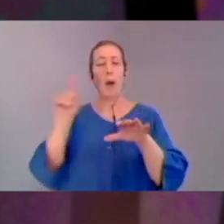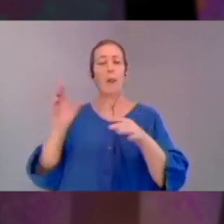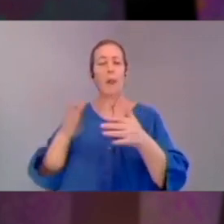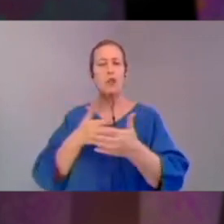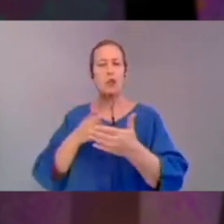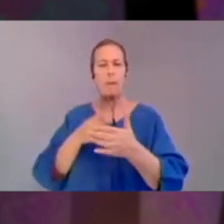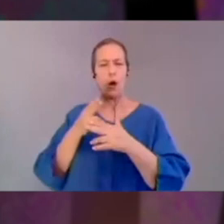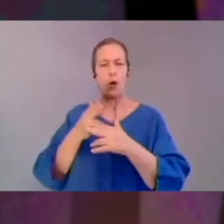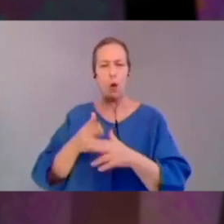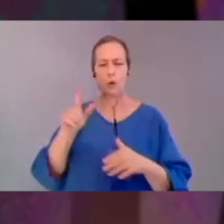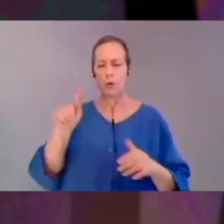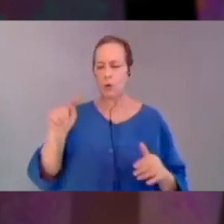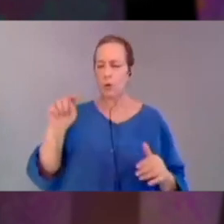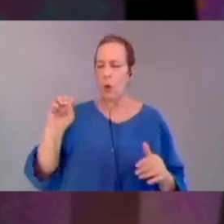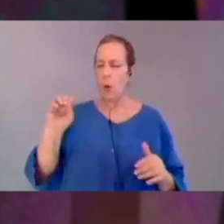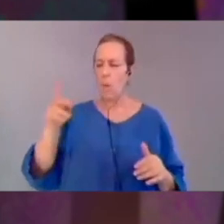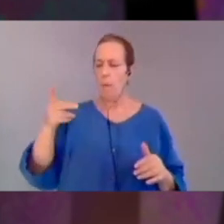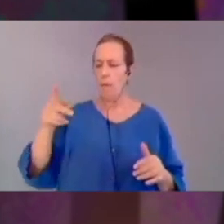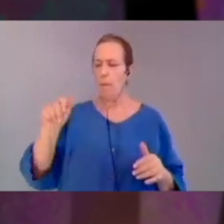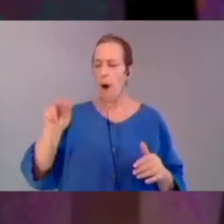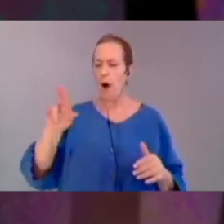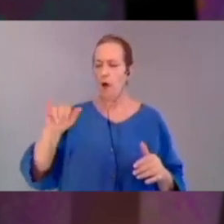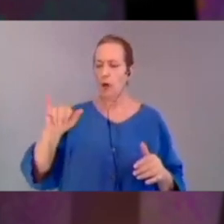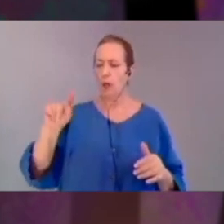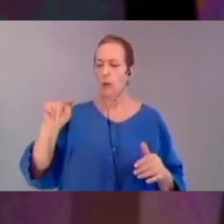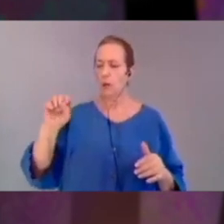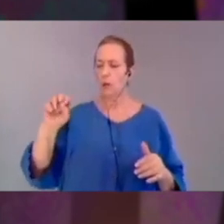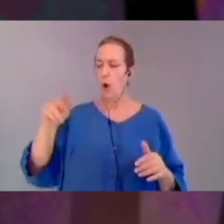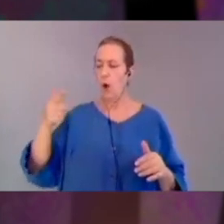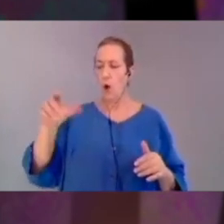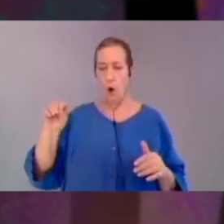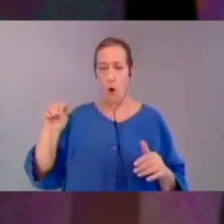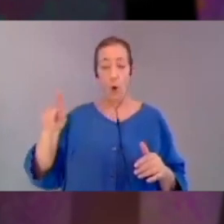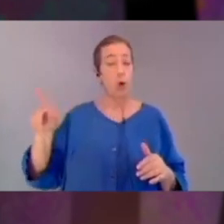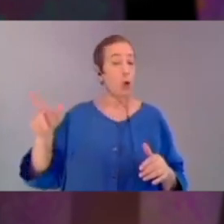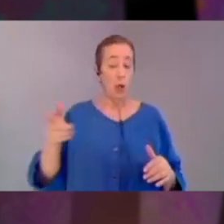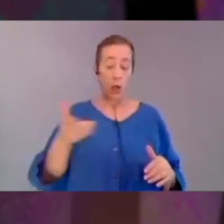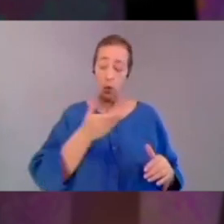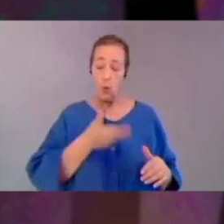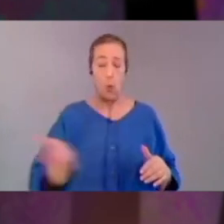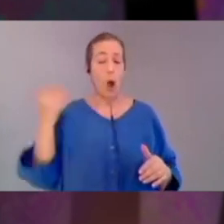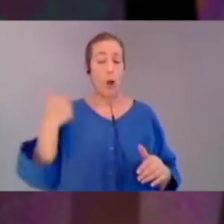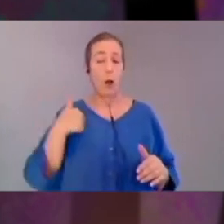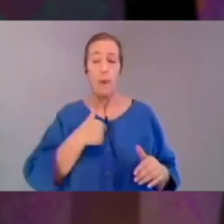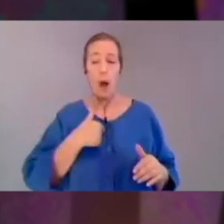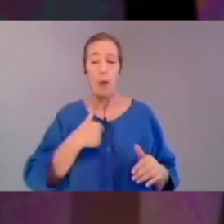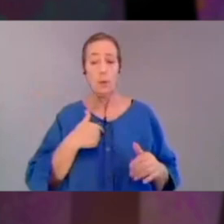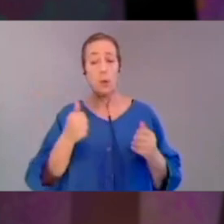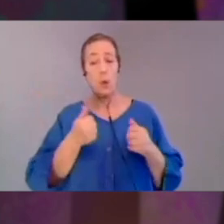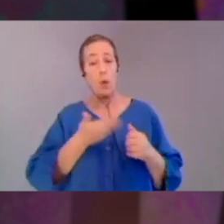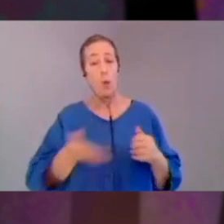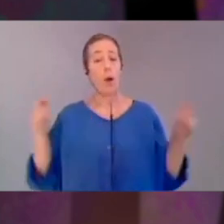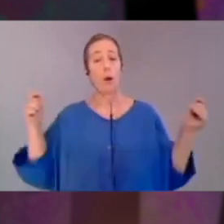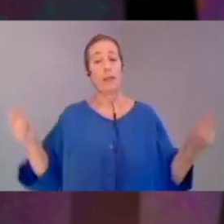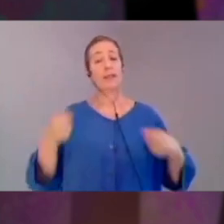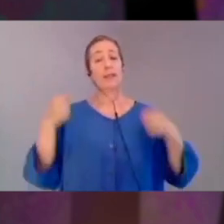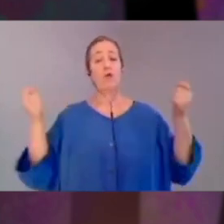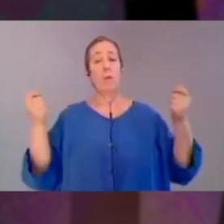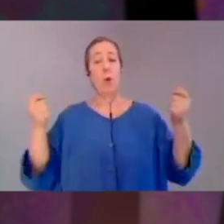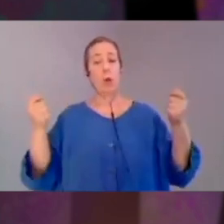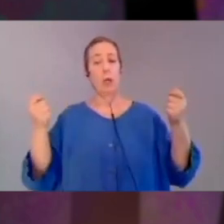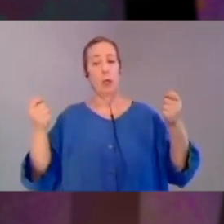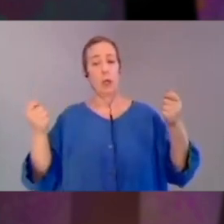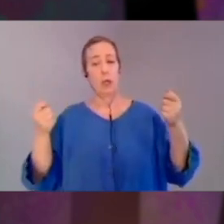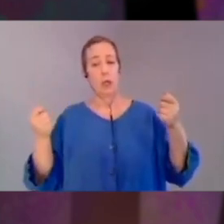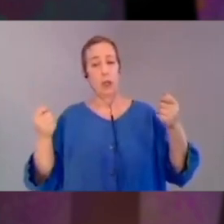Topuri Tangaro, and he welcomed us with a welcoming ceremony that they had